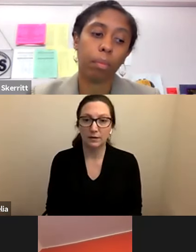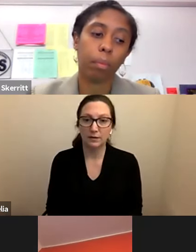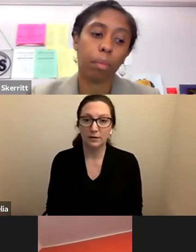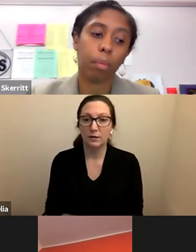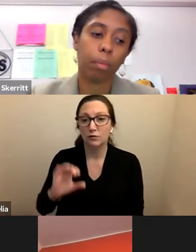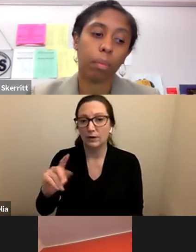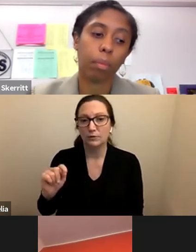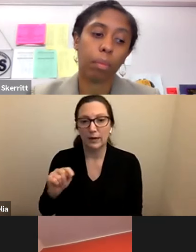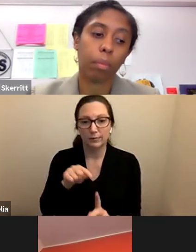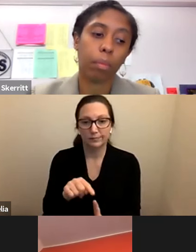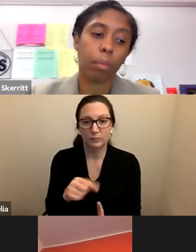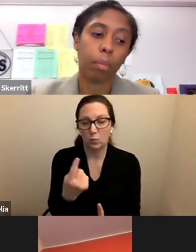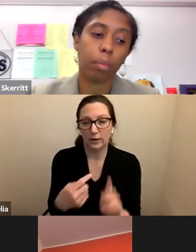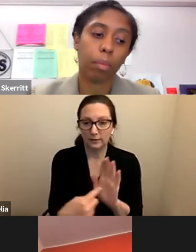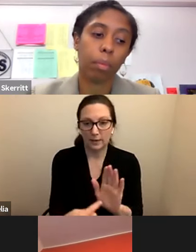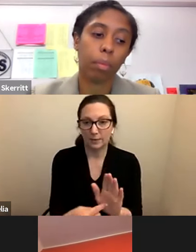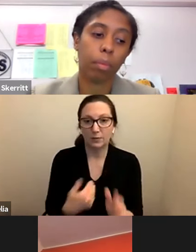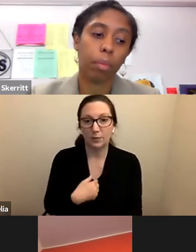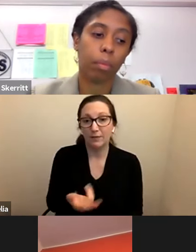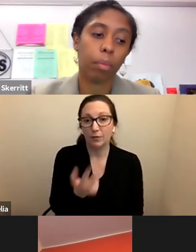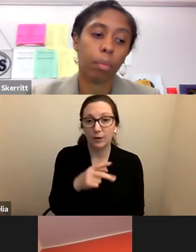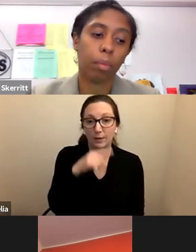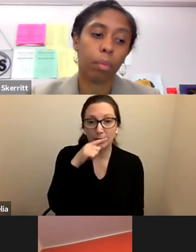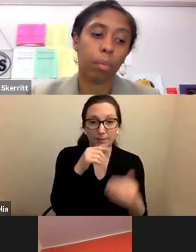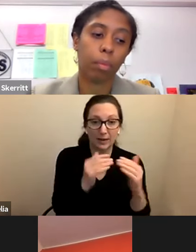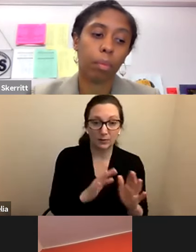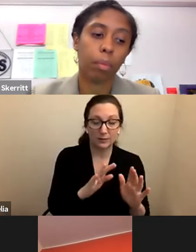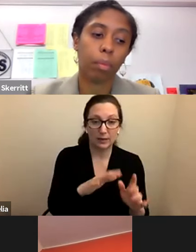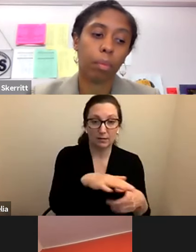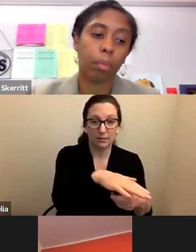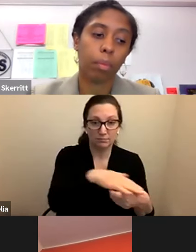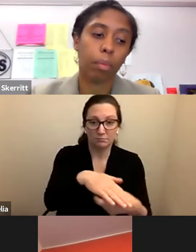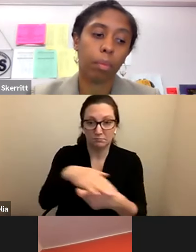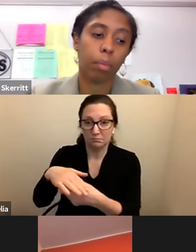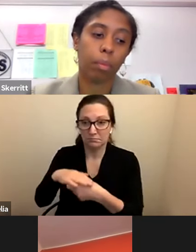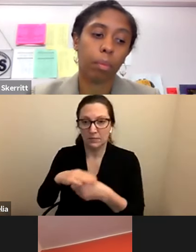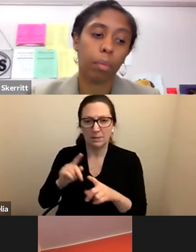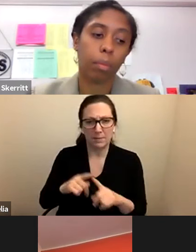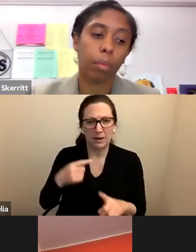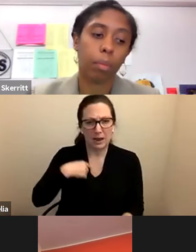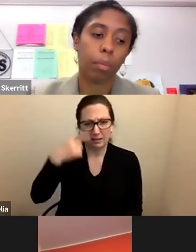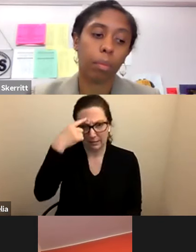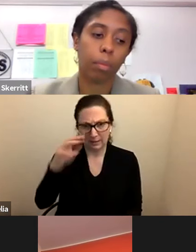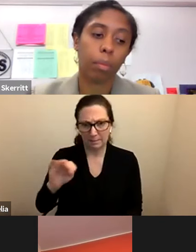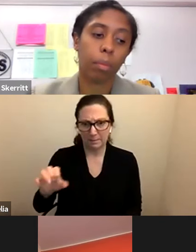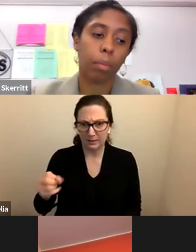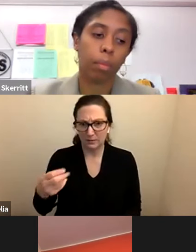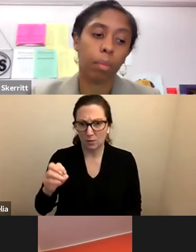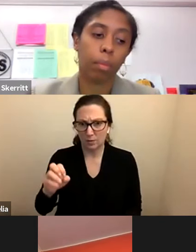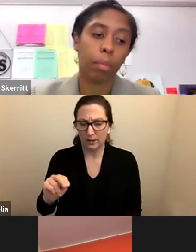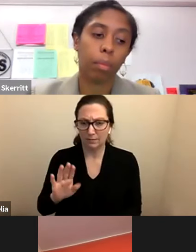Charlestown is one of those locations where we have 3 public housing complexes, although I think Ms. Hogan's diagram only showed